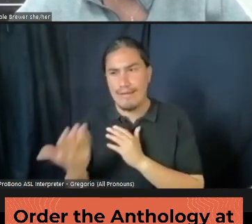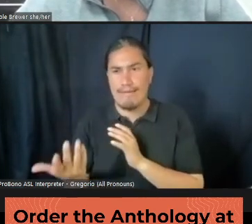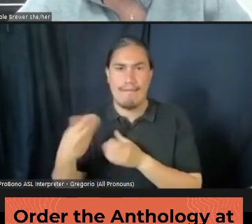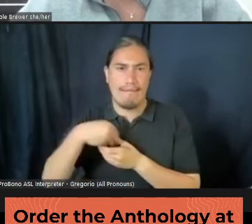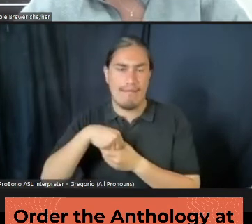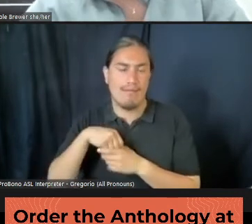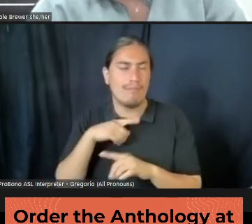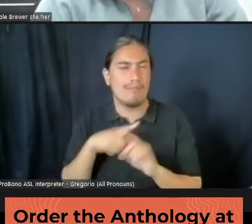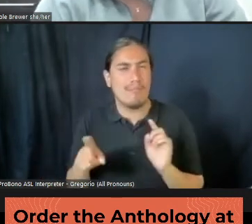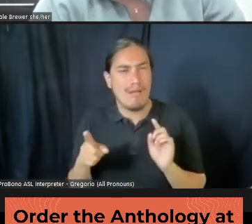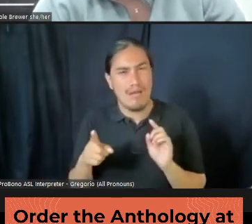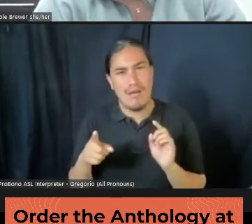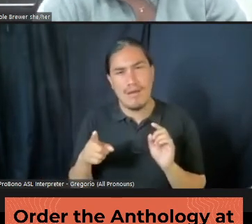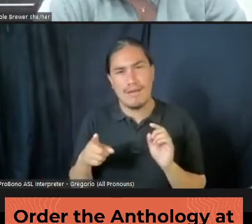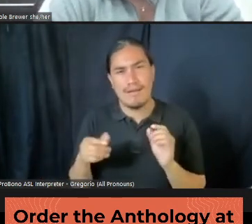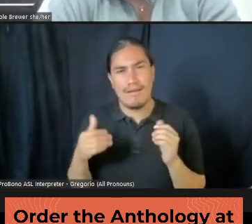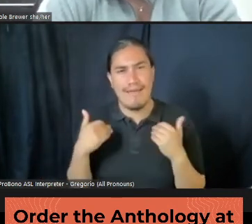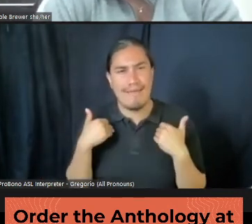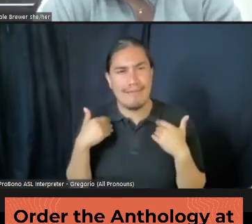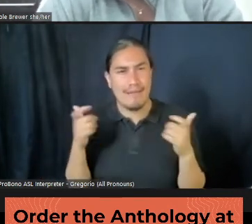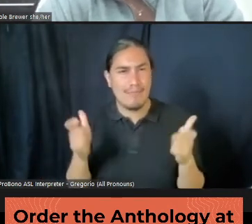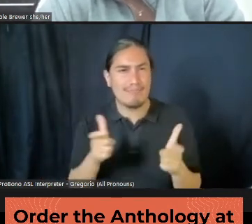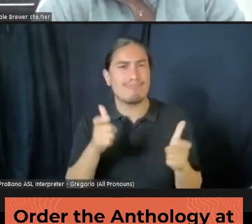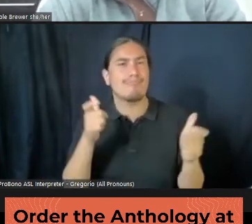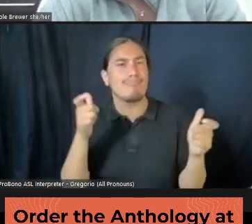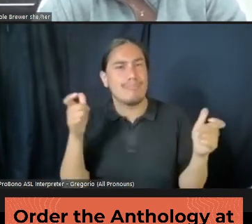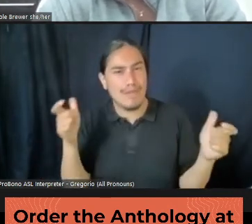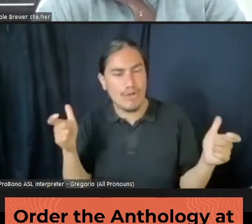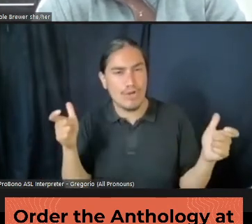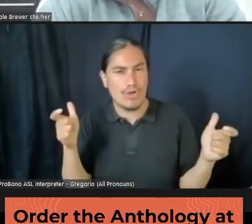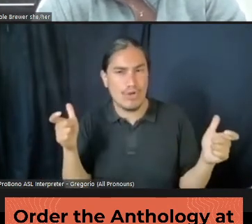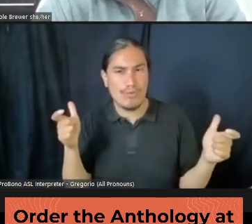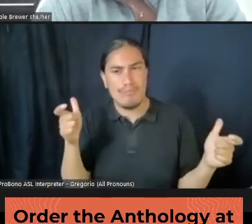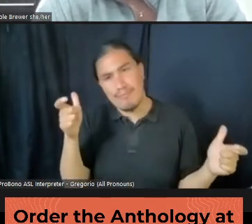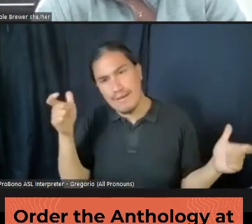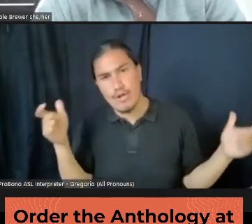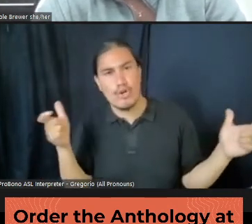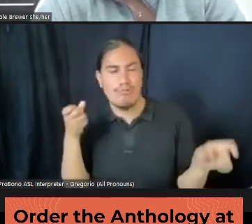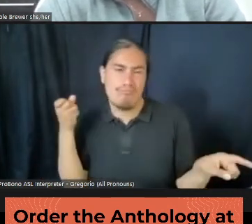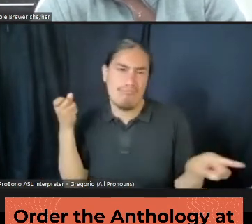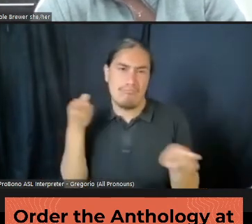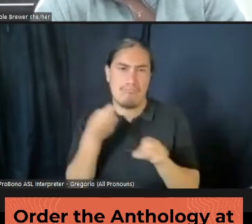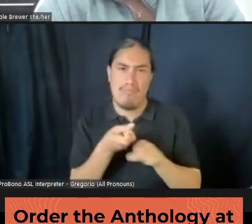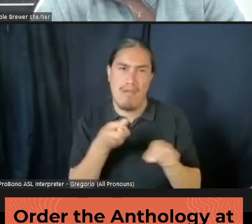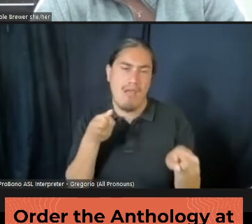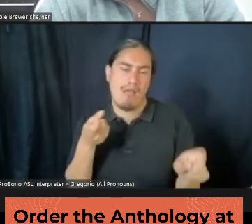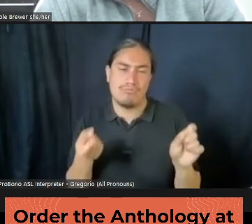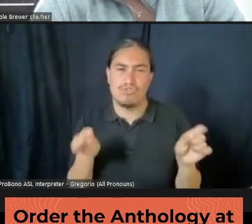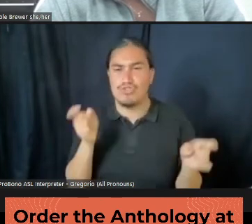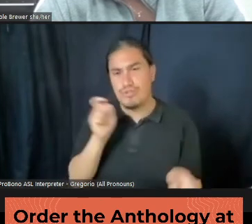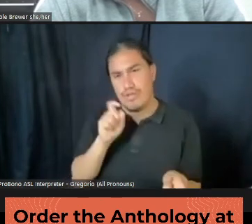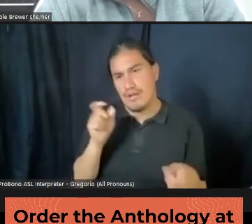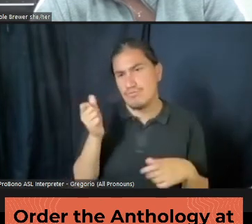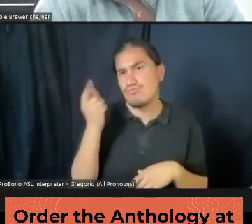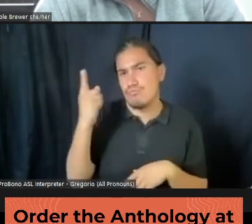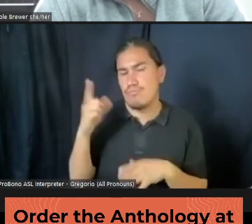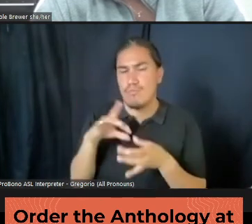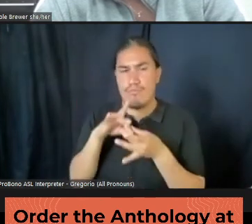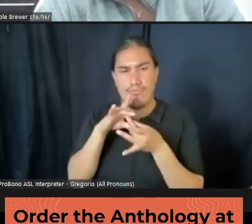some much larger seismic sea change understanding